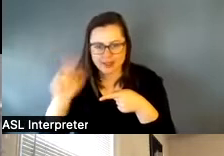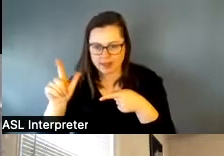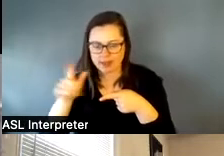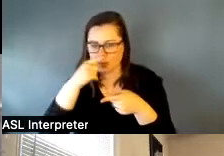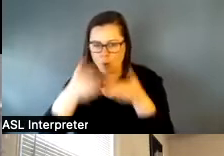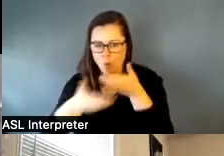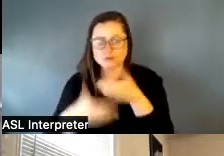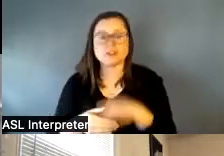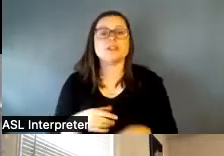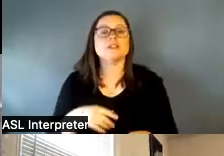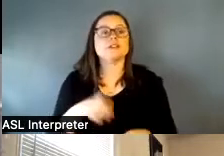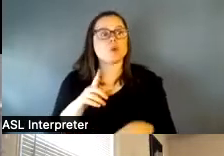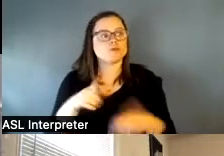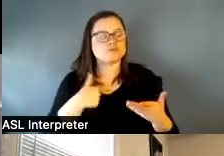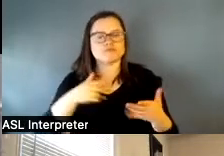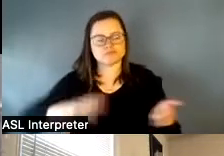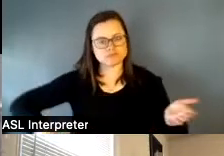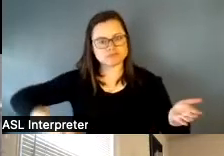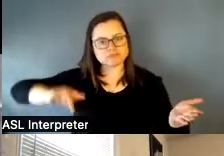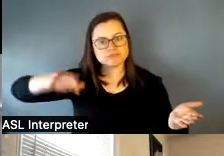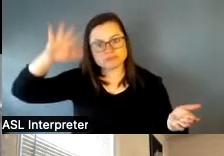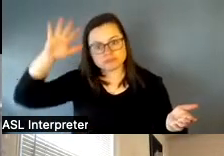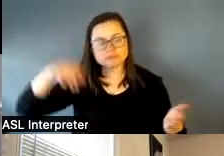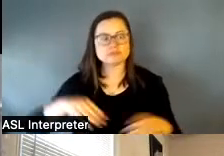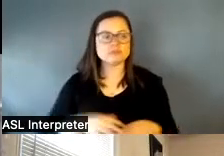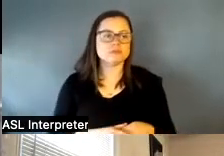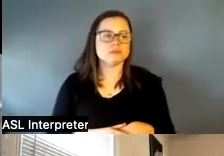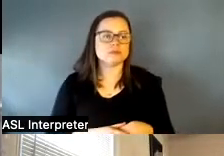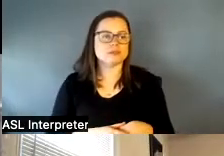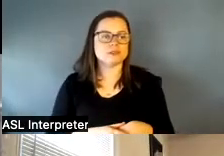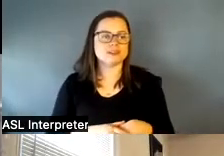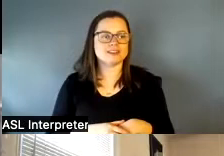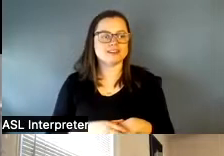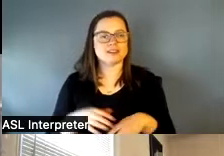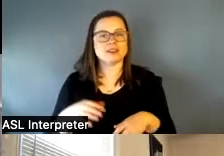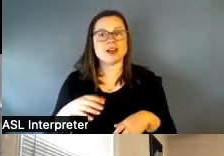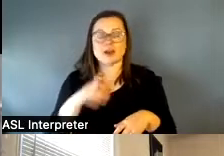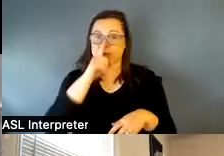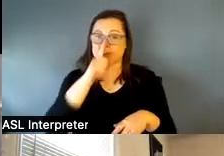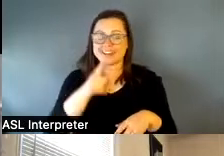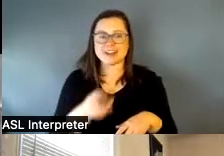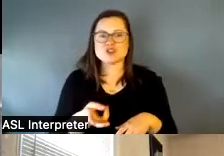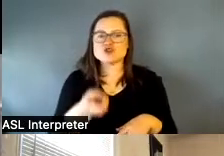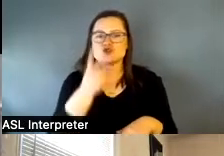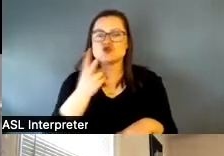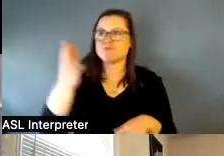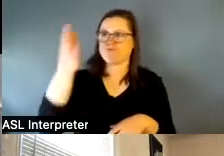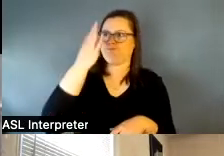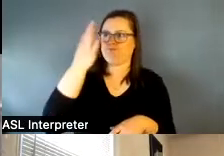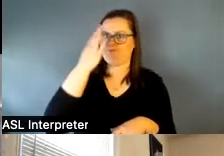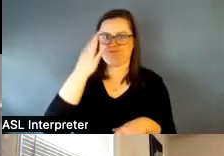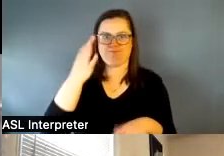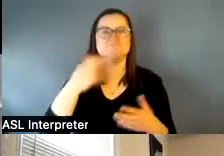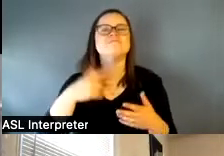growing up in the city, there were two important narratives that I was taught sort of about